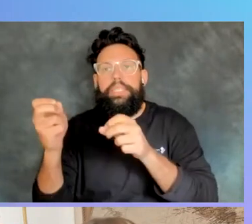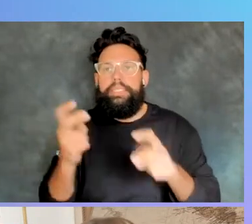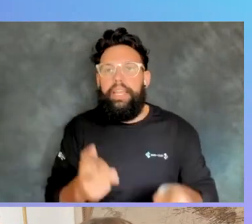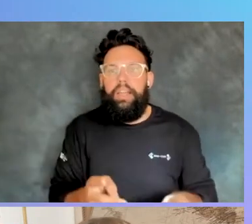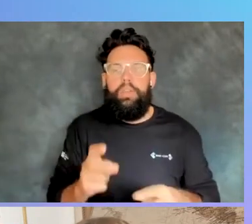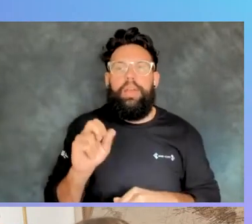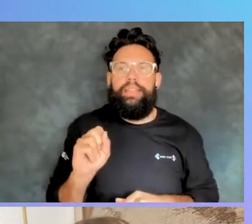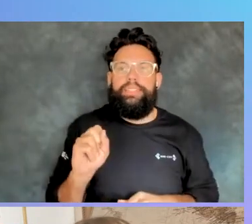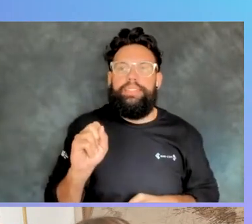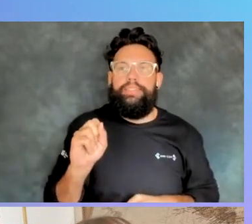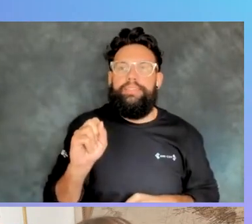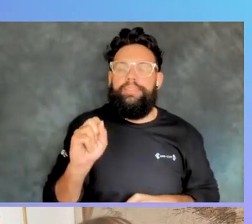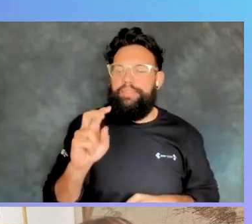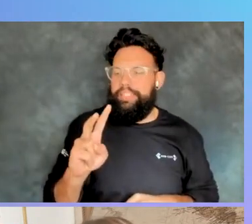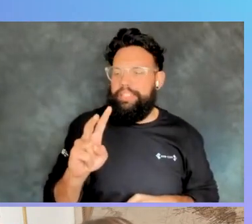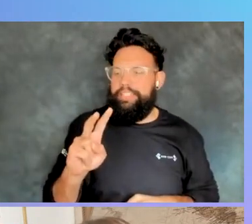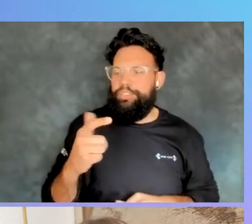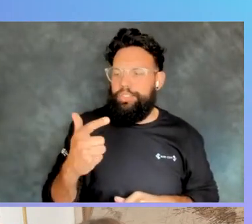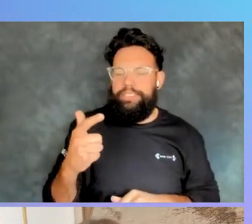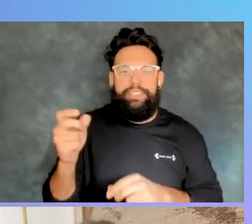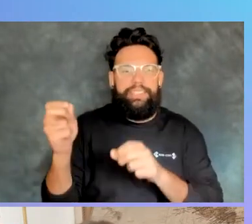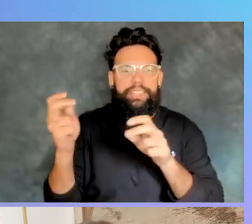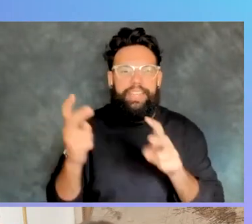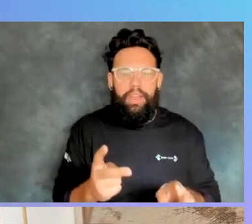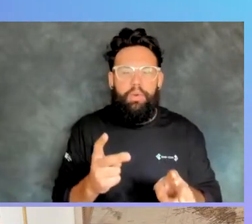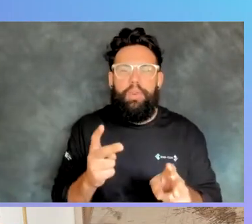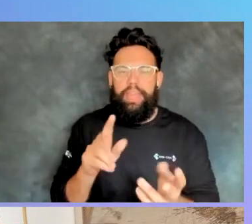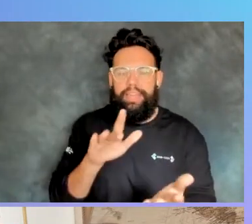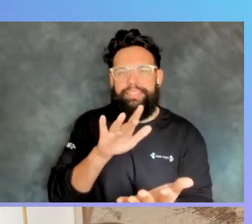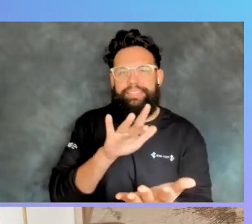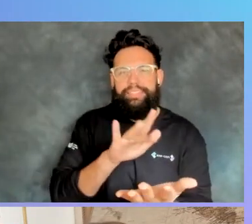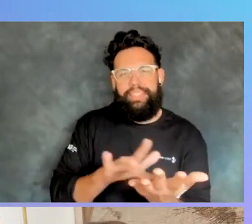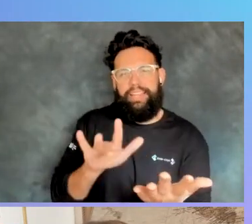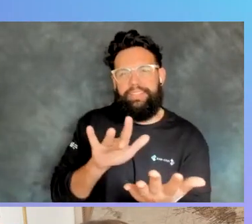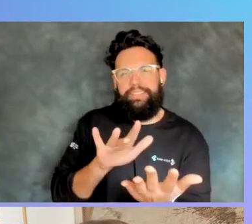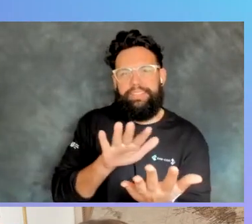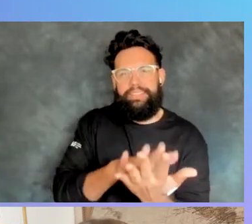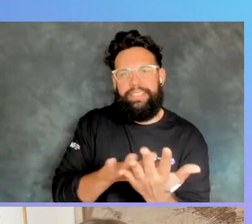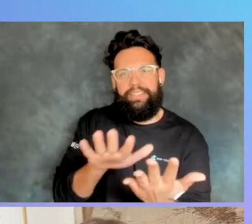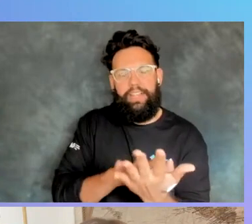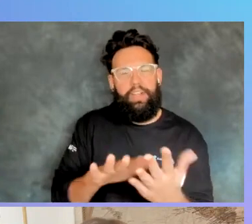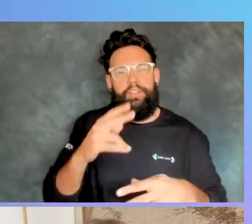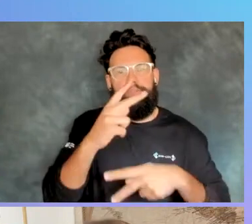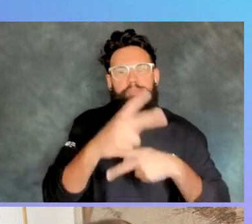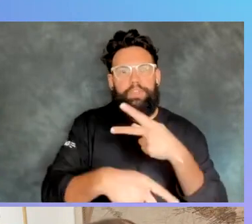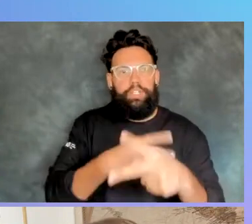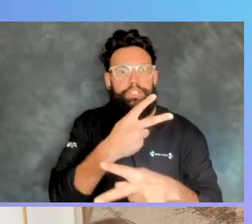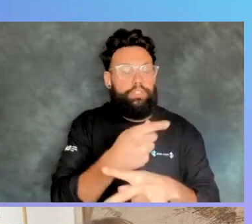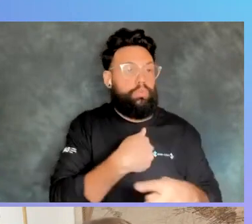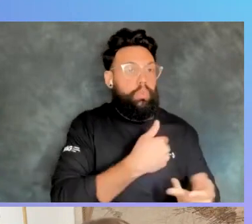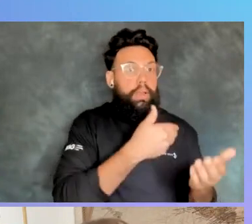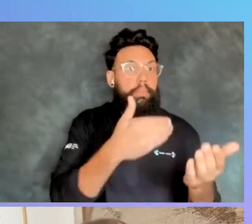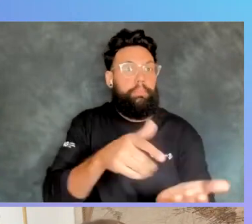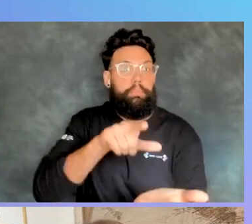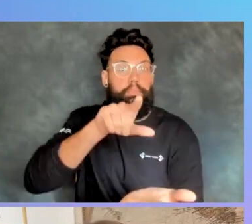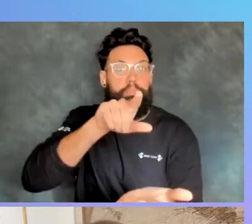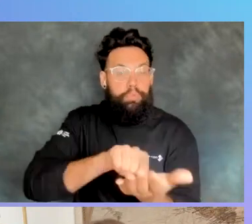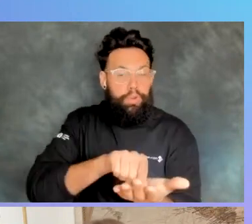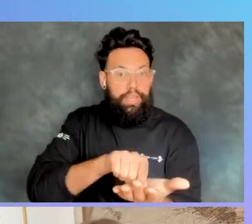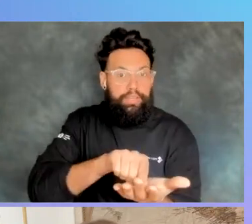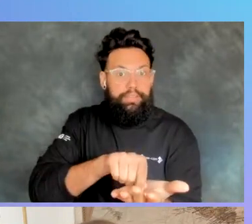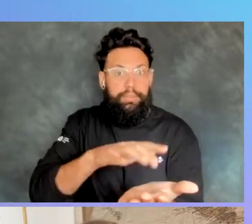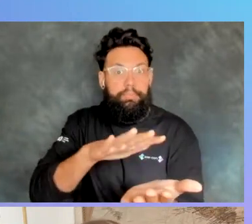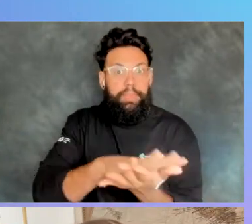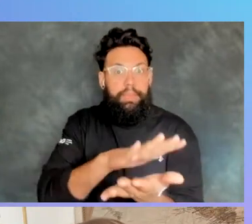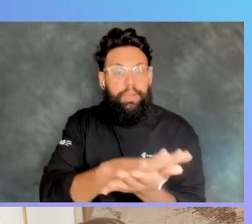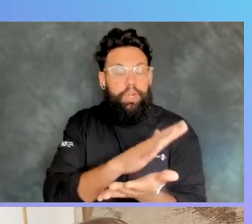tactile version of that same schematic image. So I print it on microcapsule paper. It puffs up when I run it through the fuser.